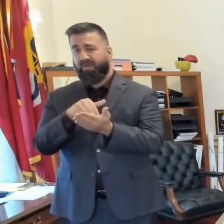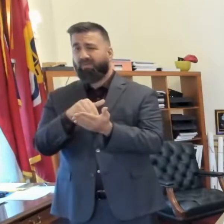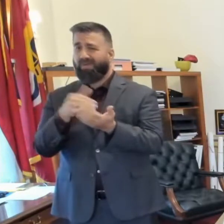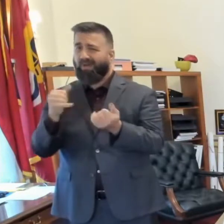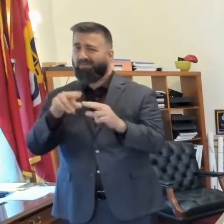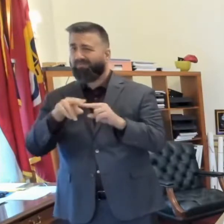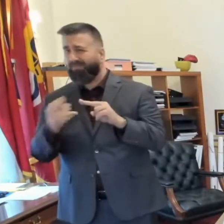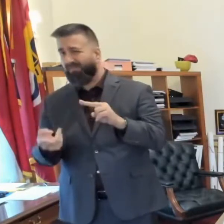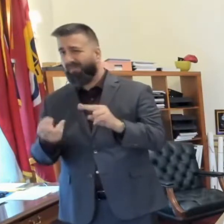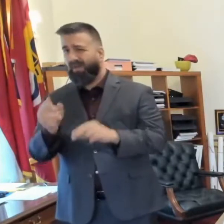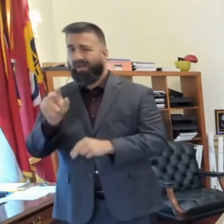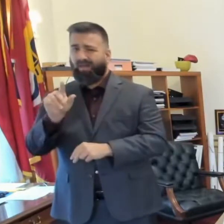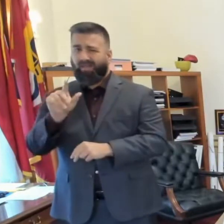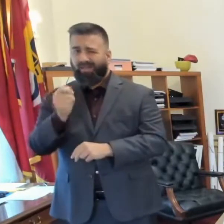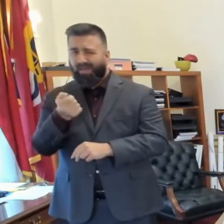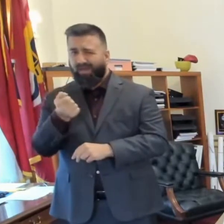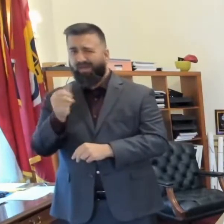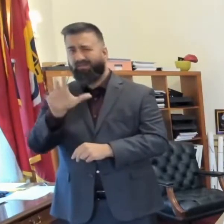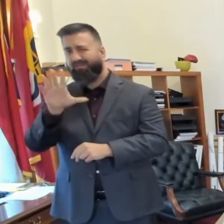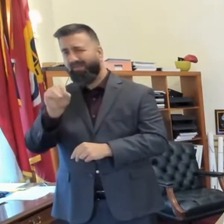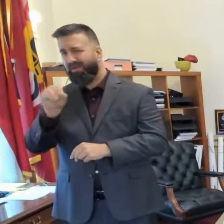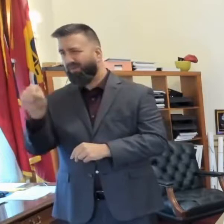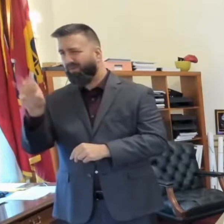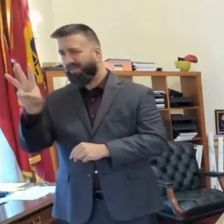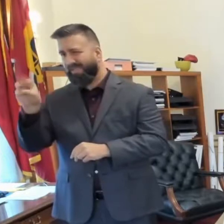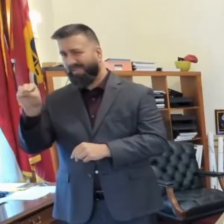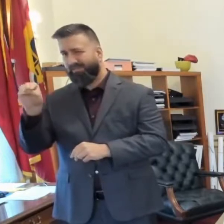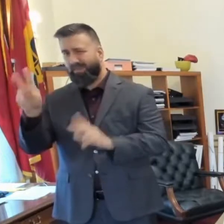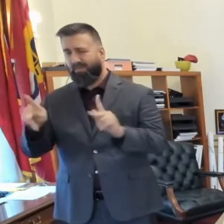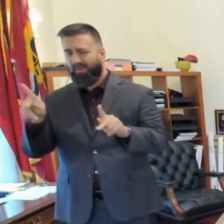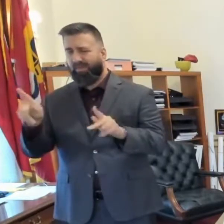people from that previous high.